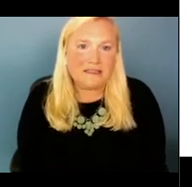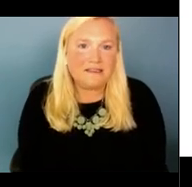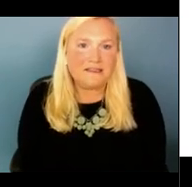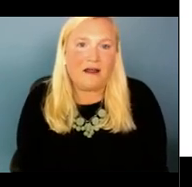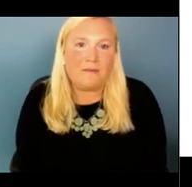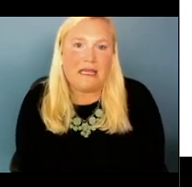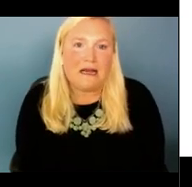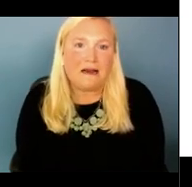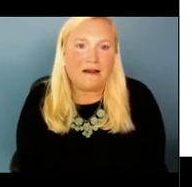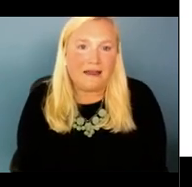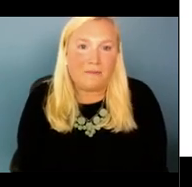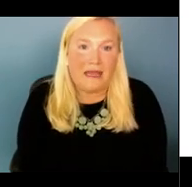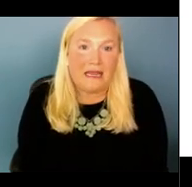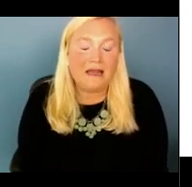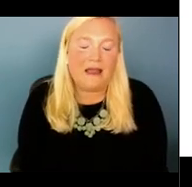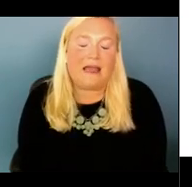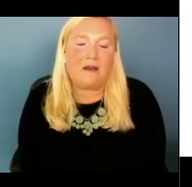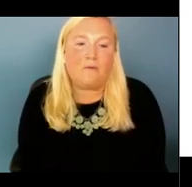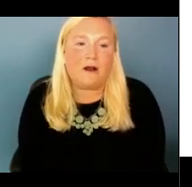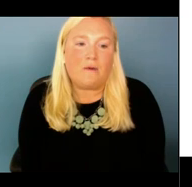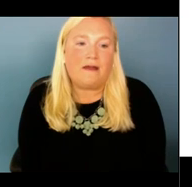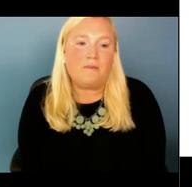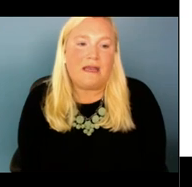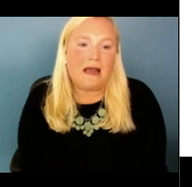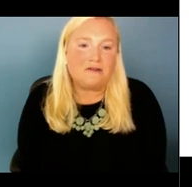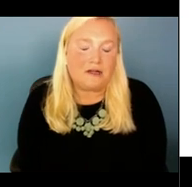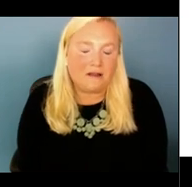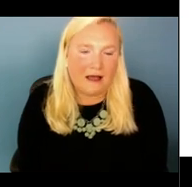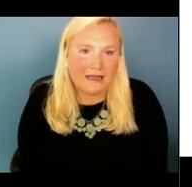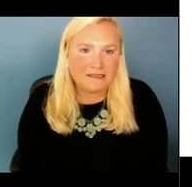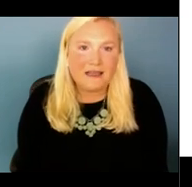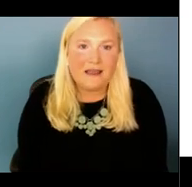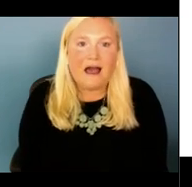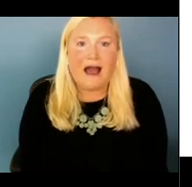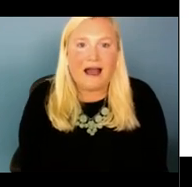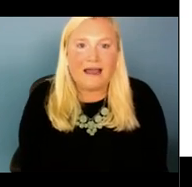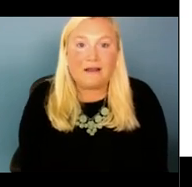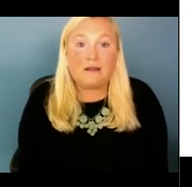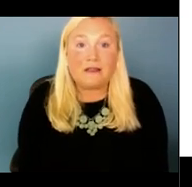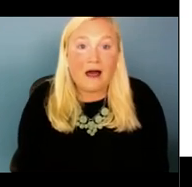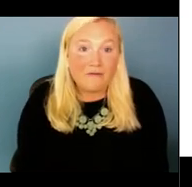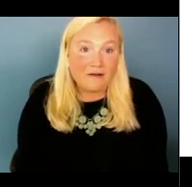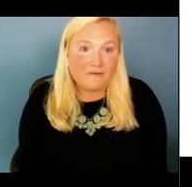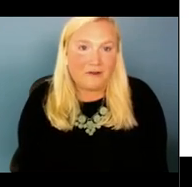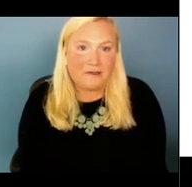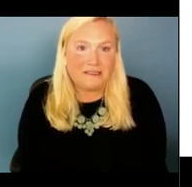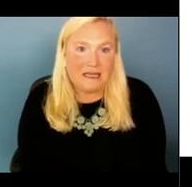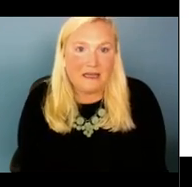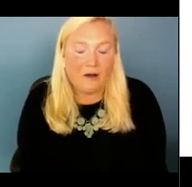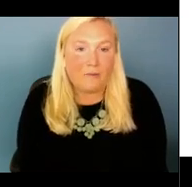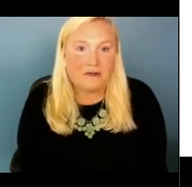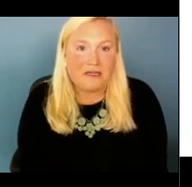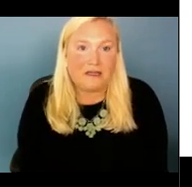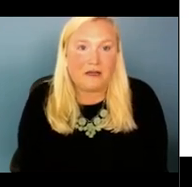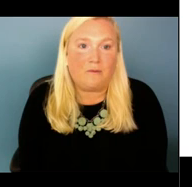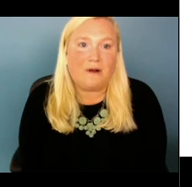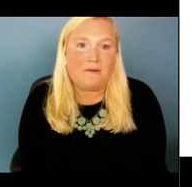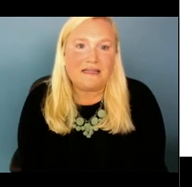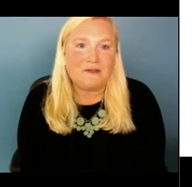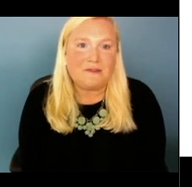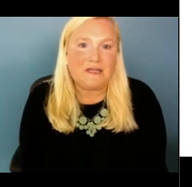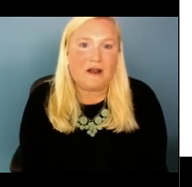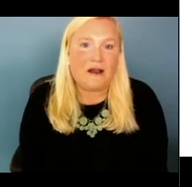private practice here in Maine and work with pediatric clients. I love fluency,